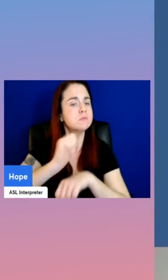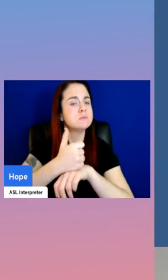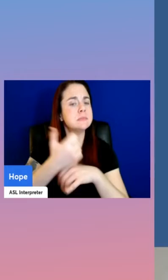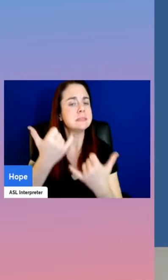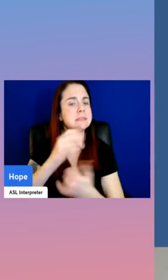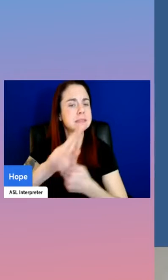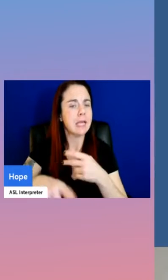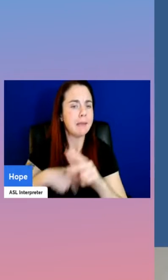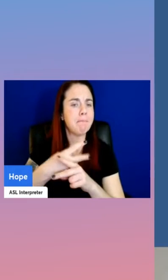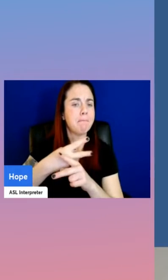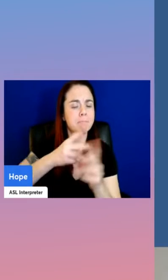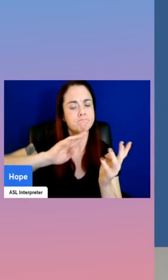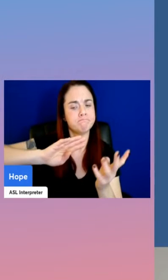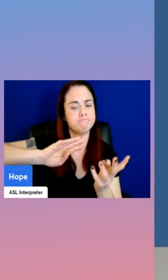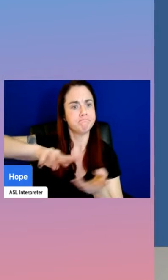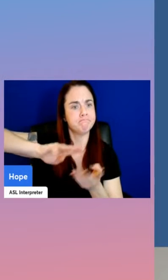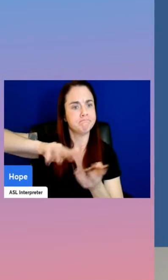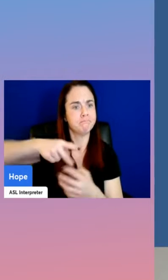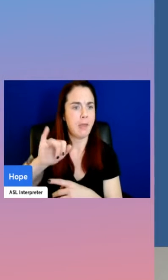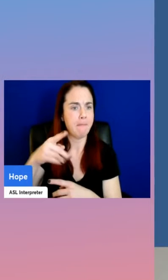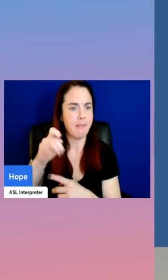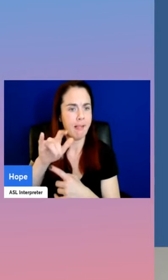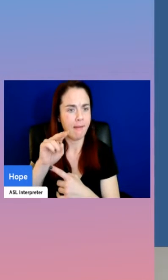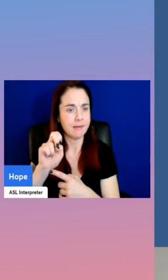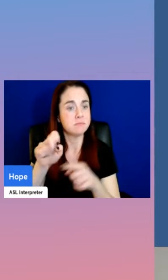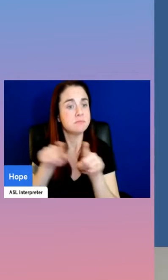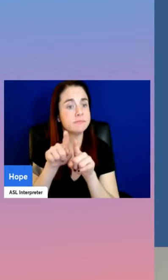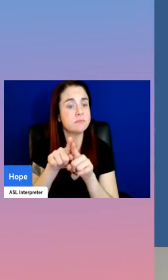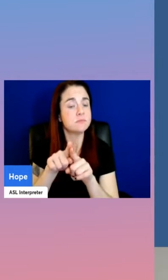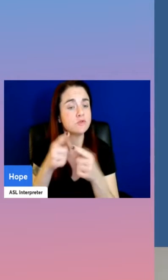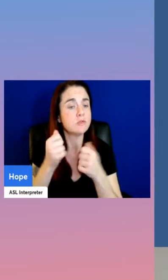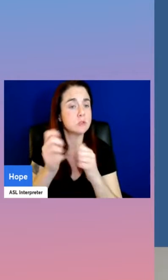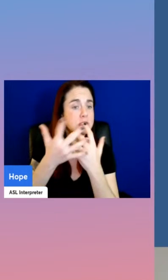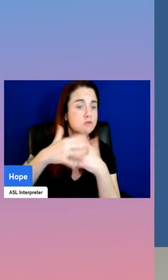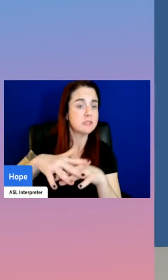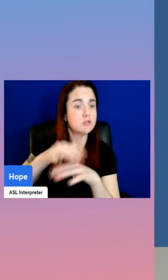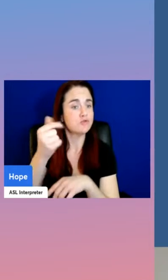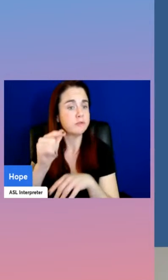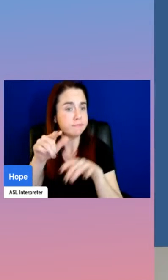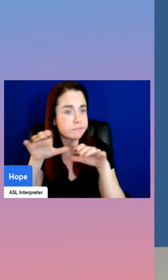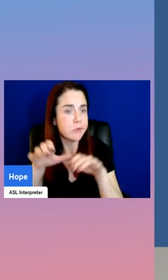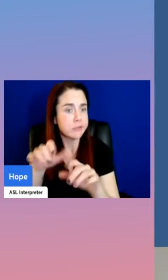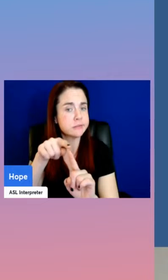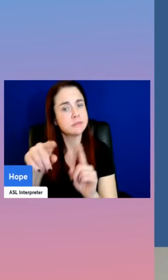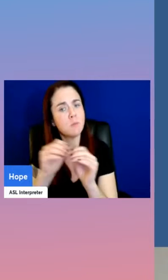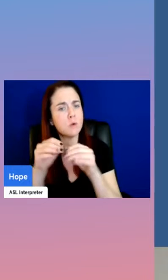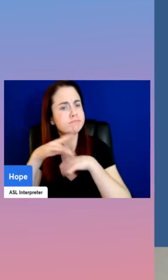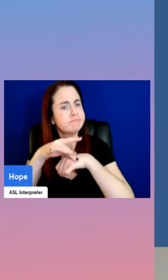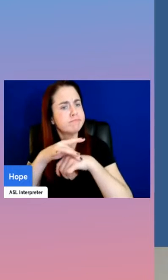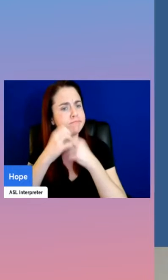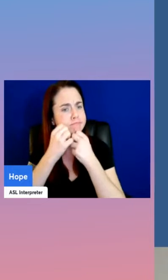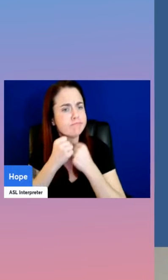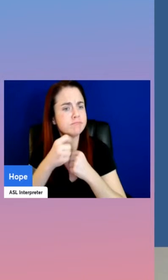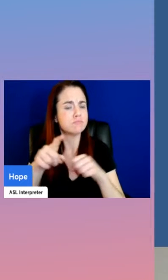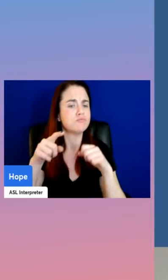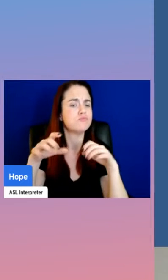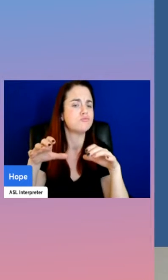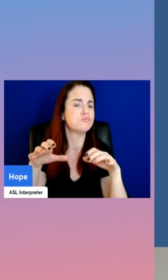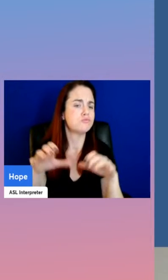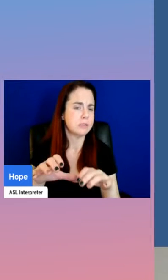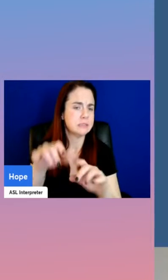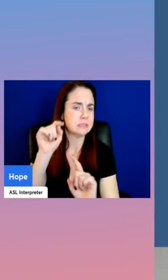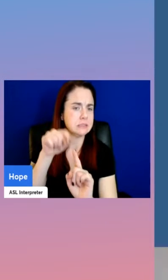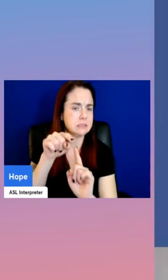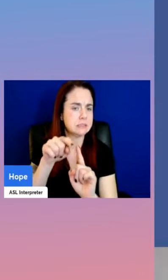of pipeline, and also being able to integrate green practices as part of it too. First, we'll have